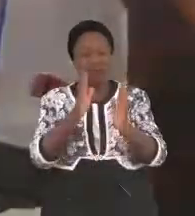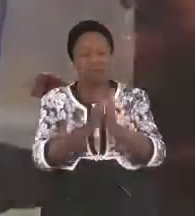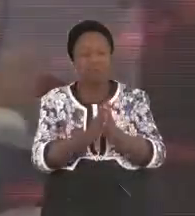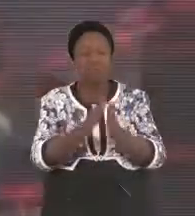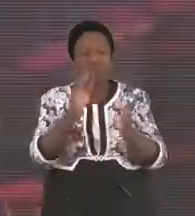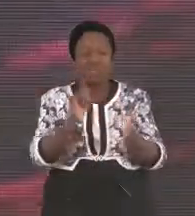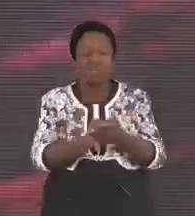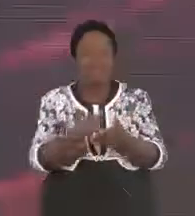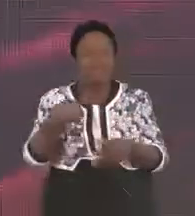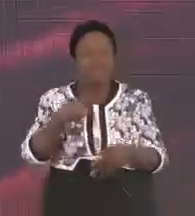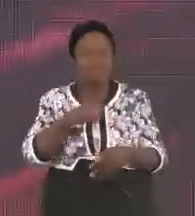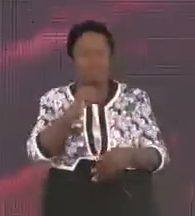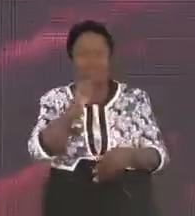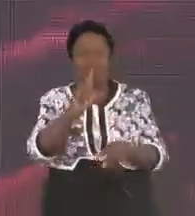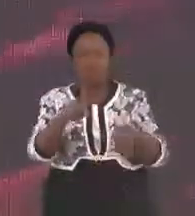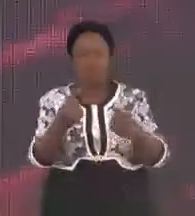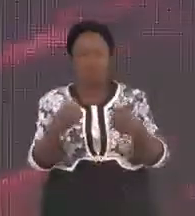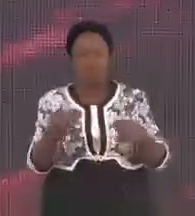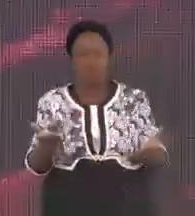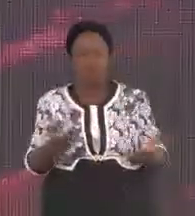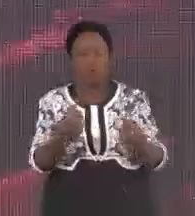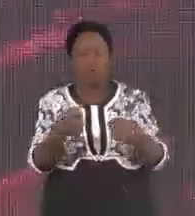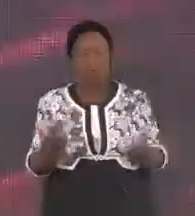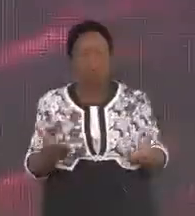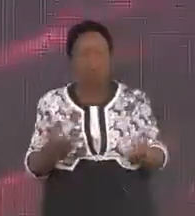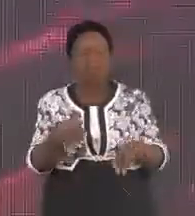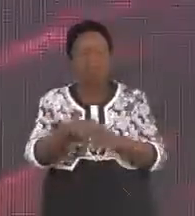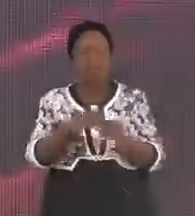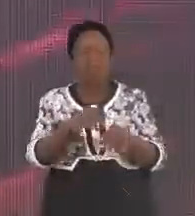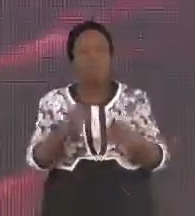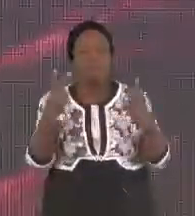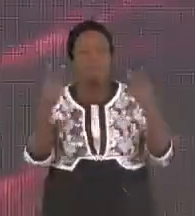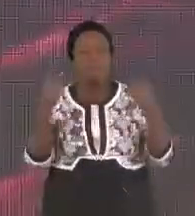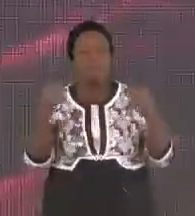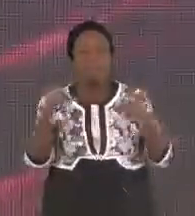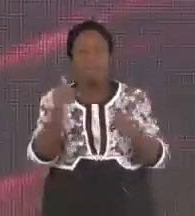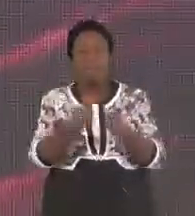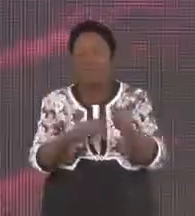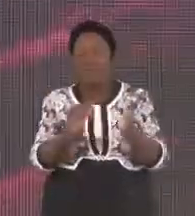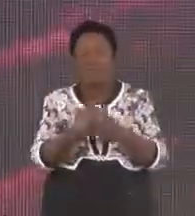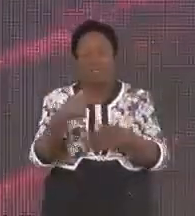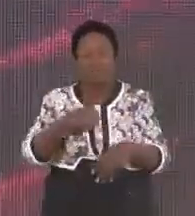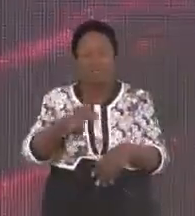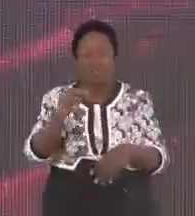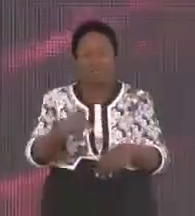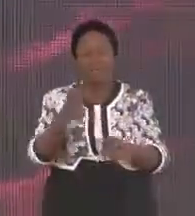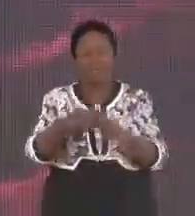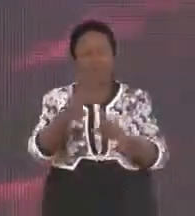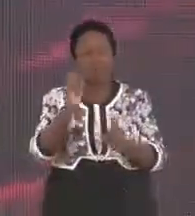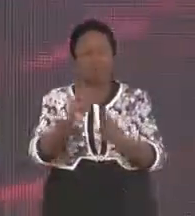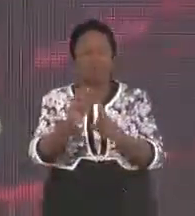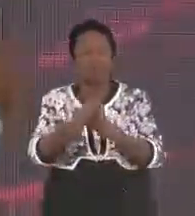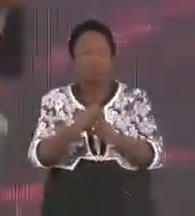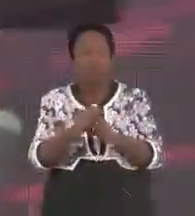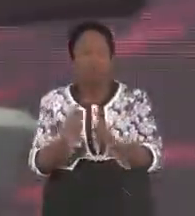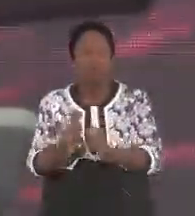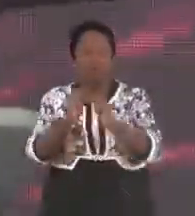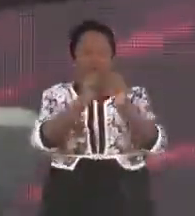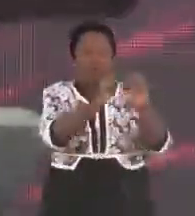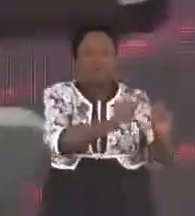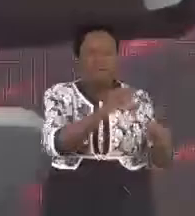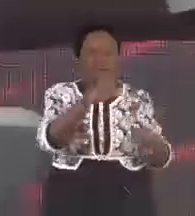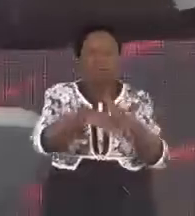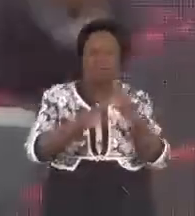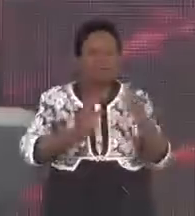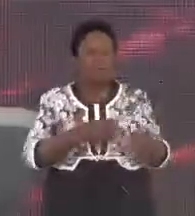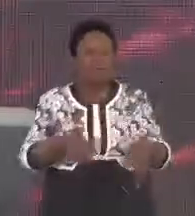not come here in vain. Everything we need from your word, you transfer into our lives. And great